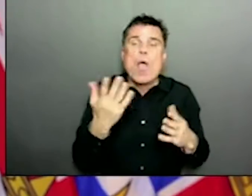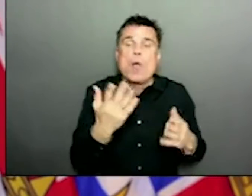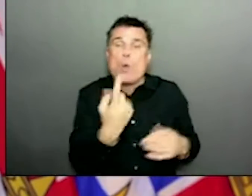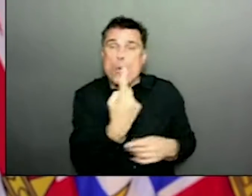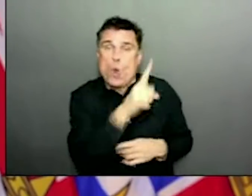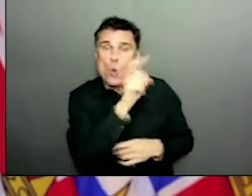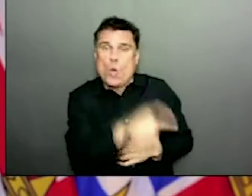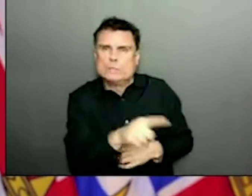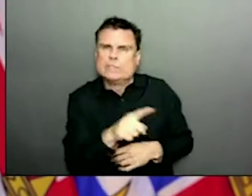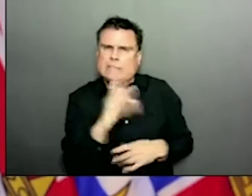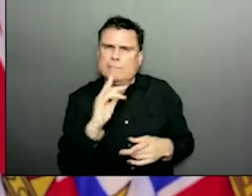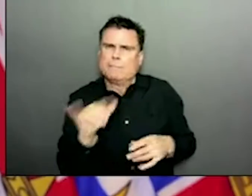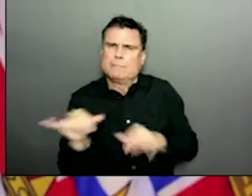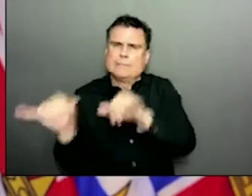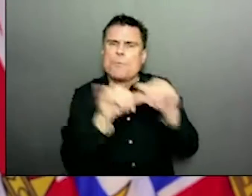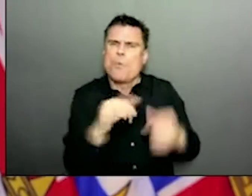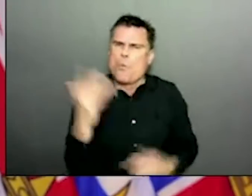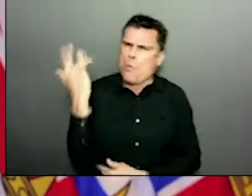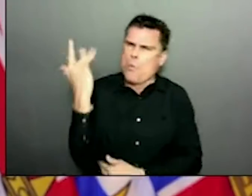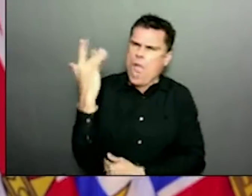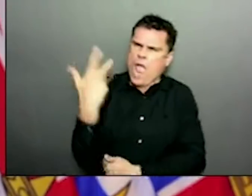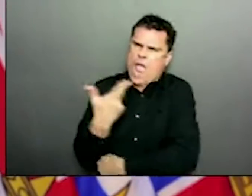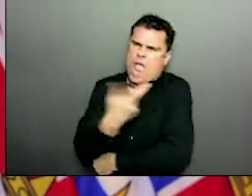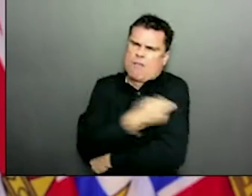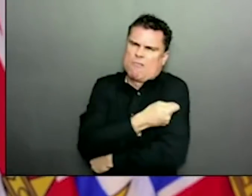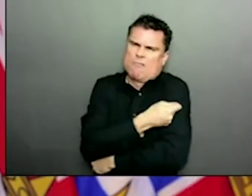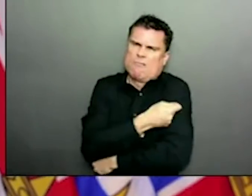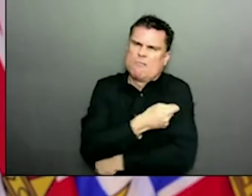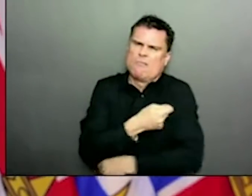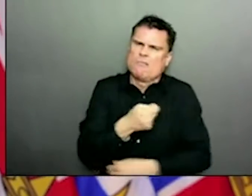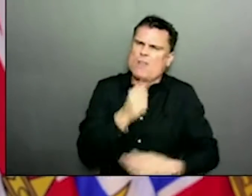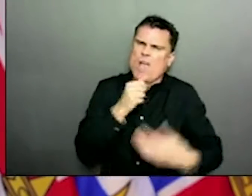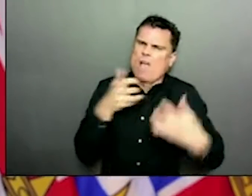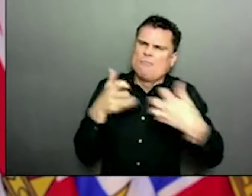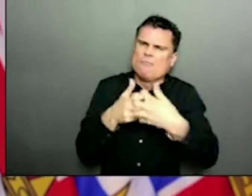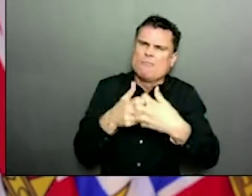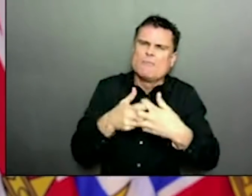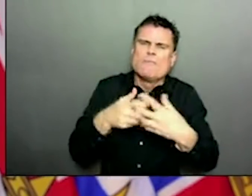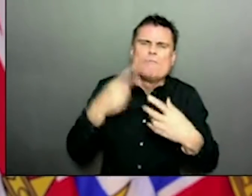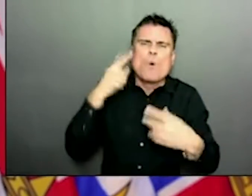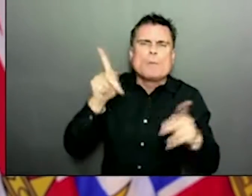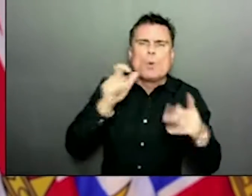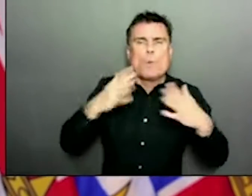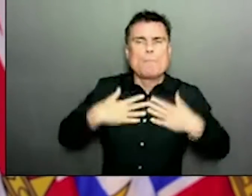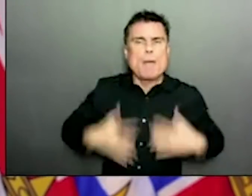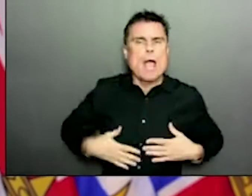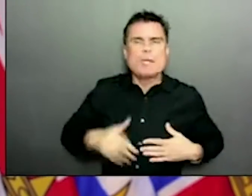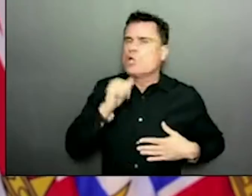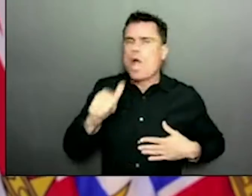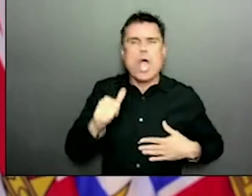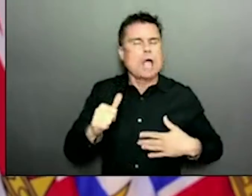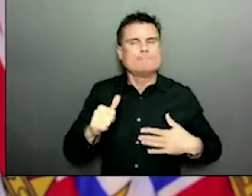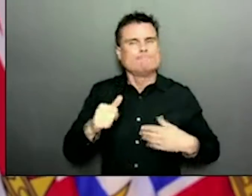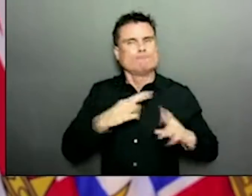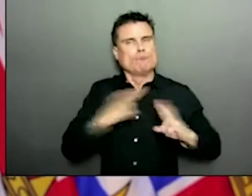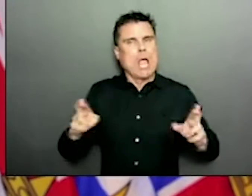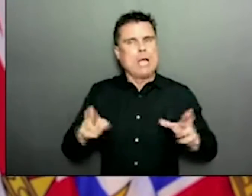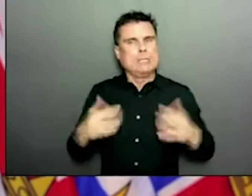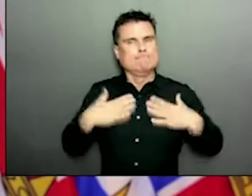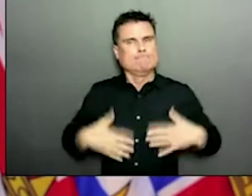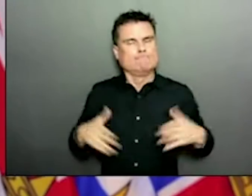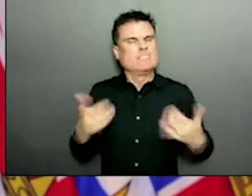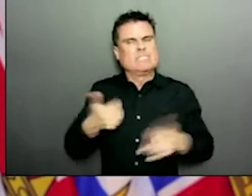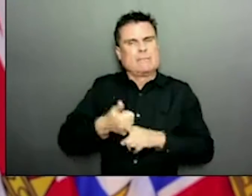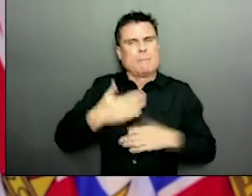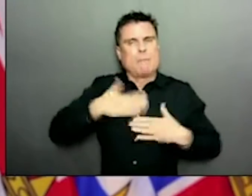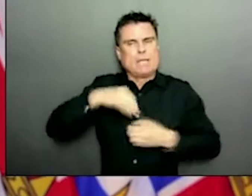immunocompromised, and what exactly that means. For some people with an underlying health condition who are undergoing certain treatments